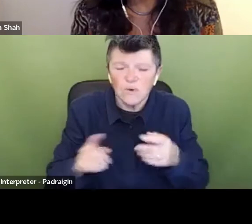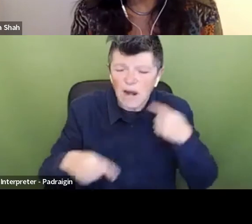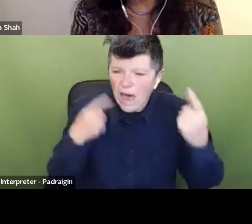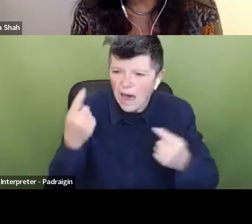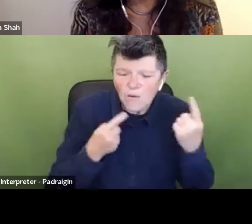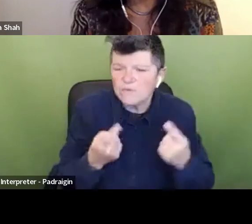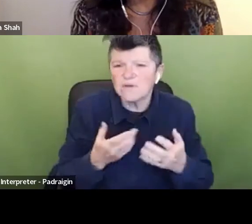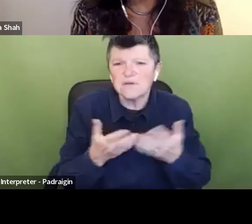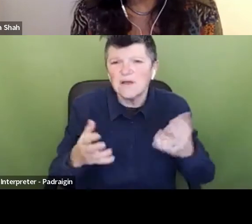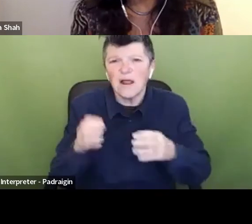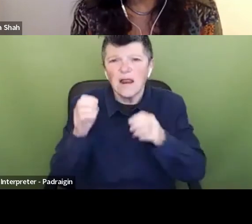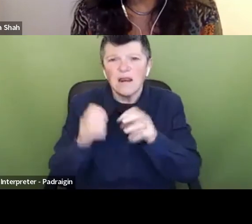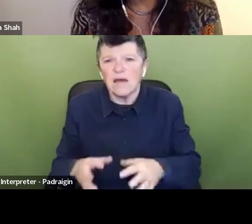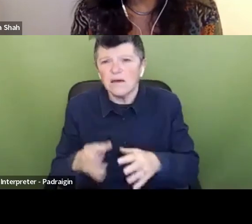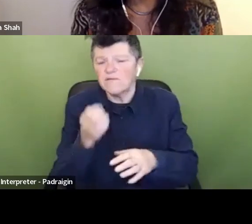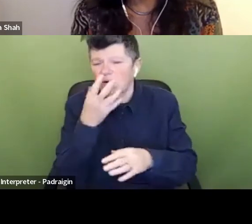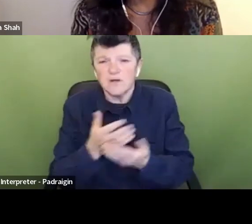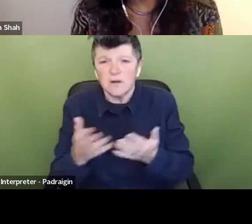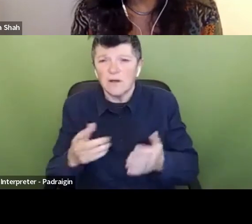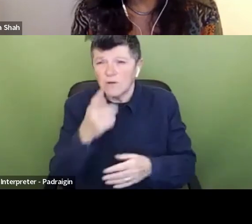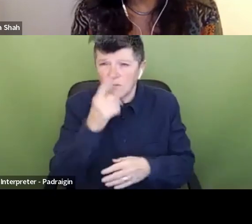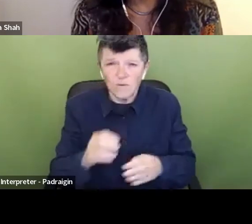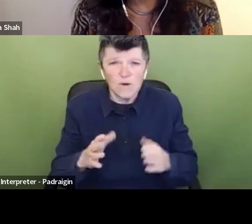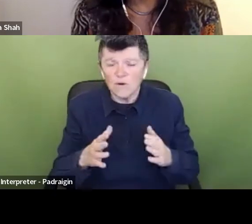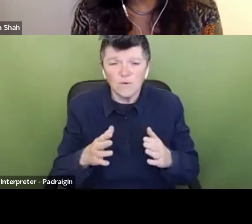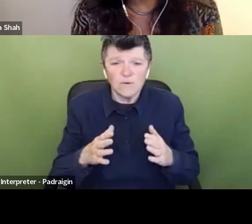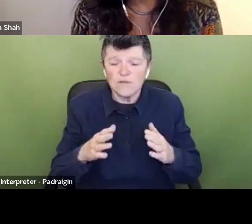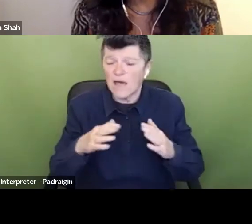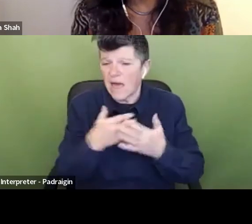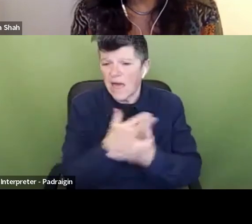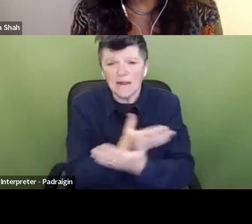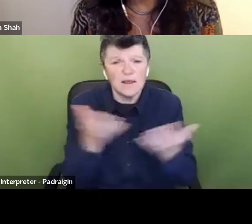camp almost on any pavement within boundaries. But